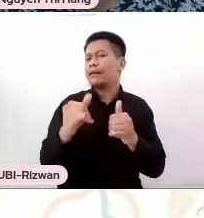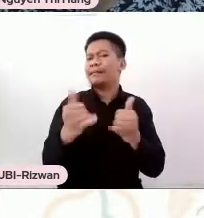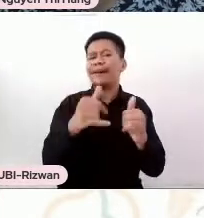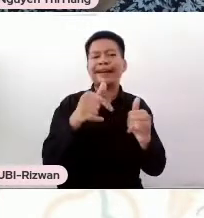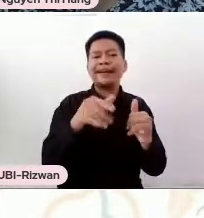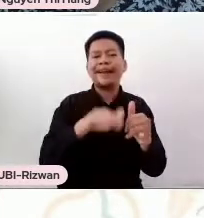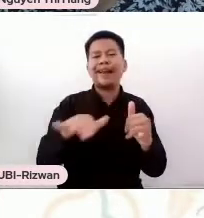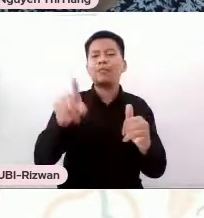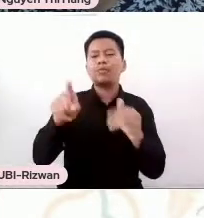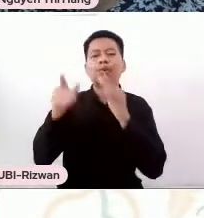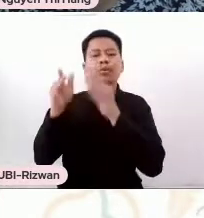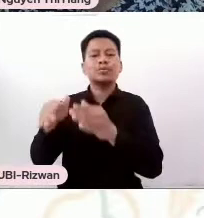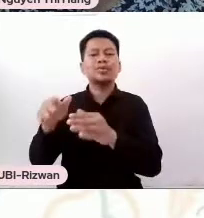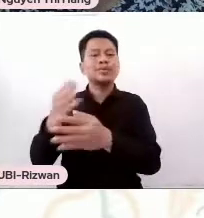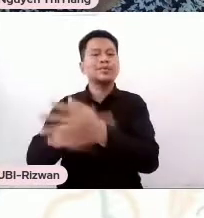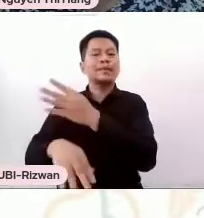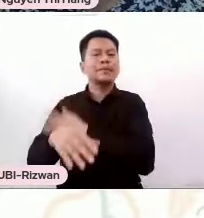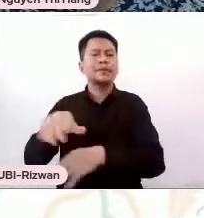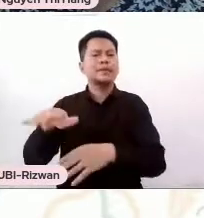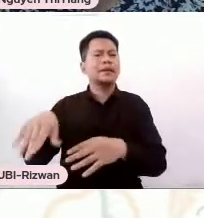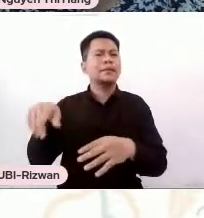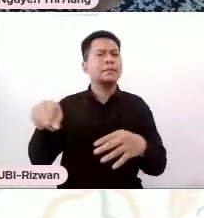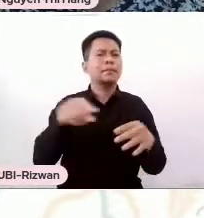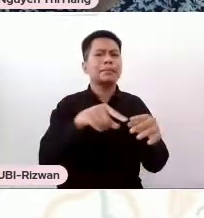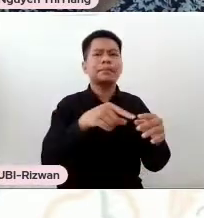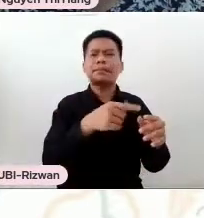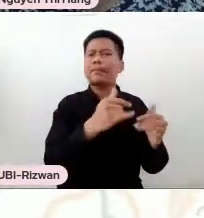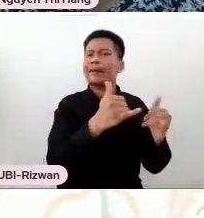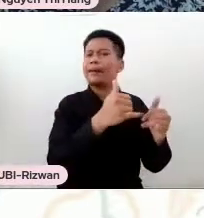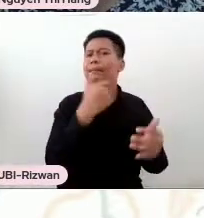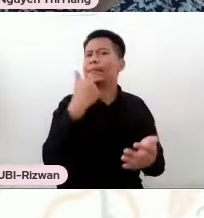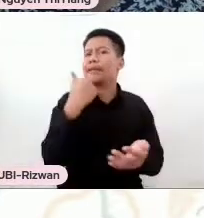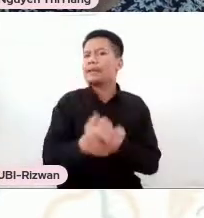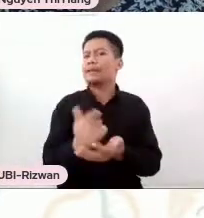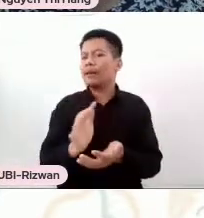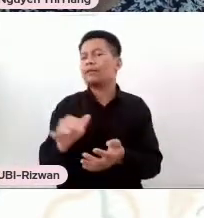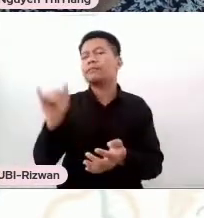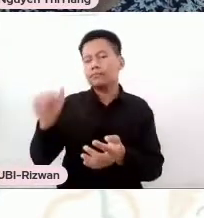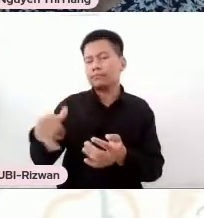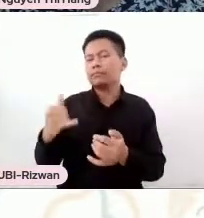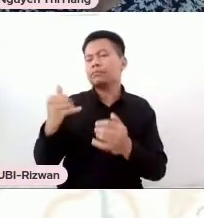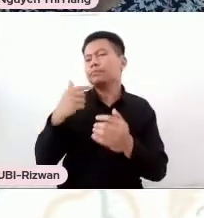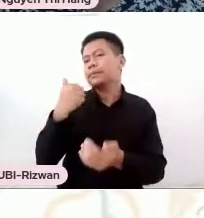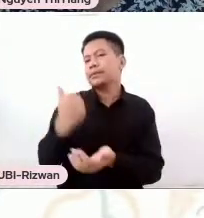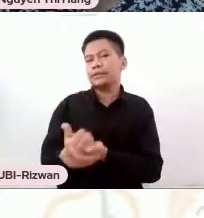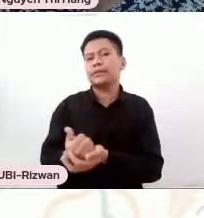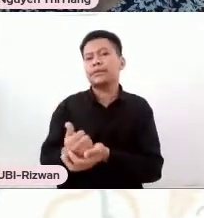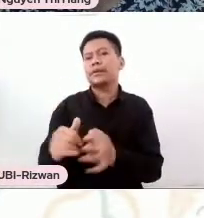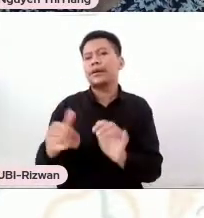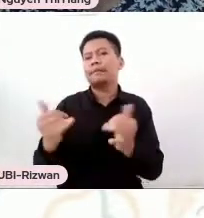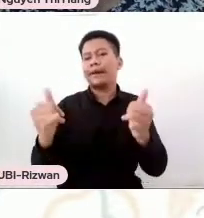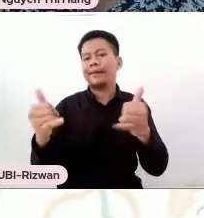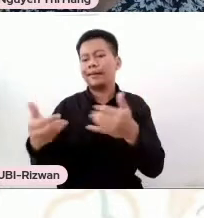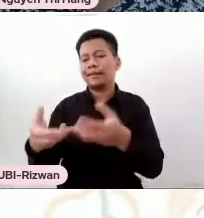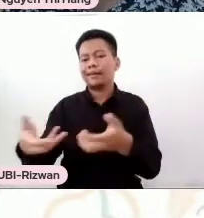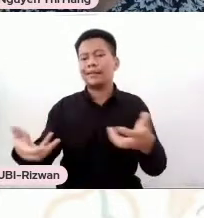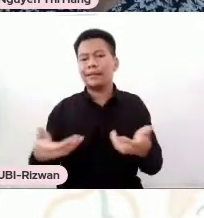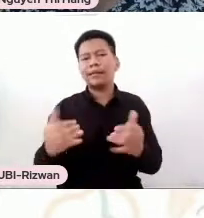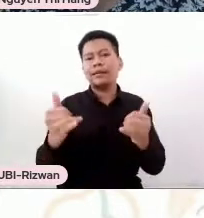khusus. Menurut Miss Hang, memang sangat penting mainan untuk